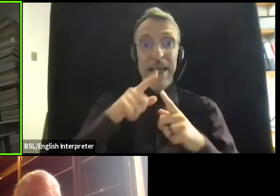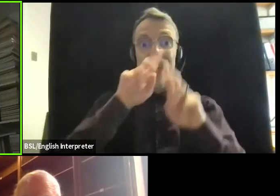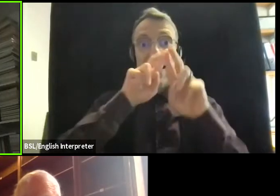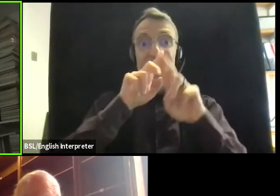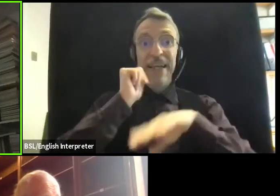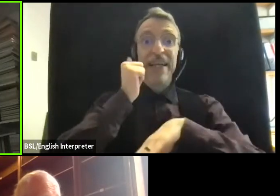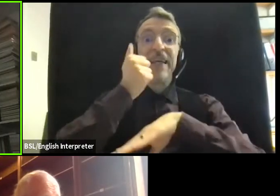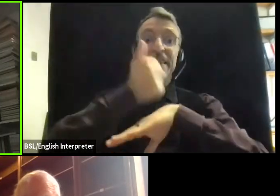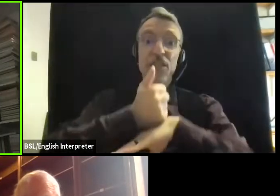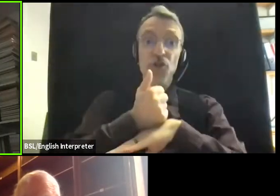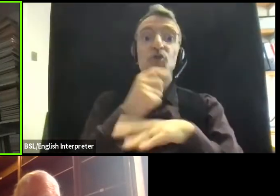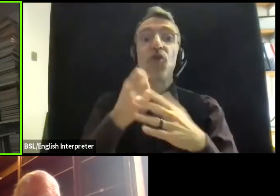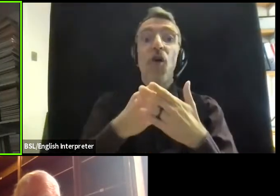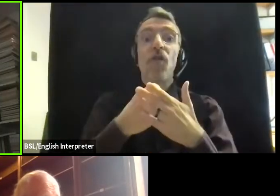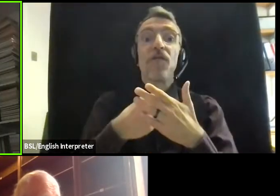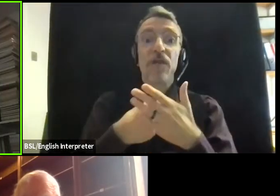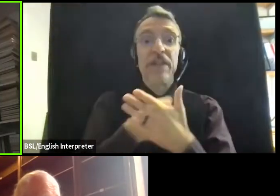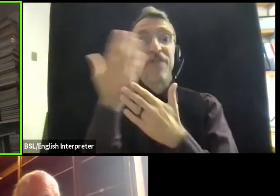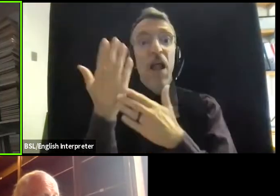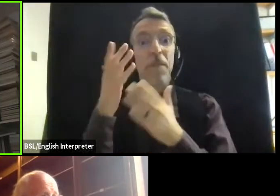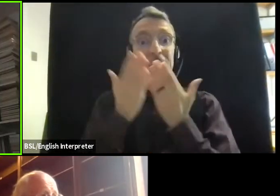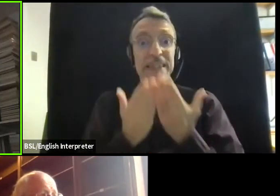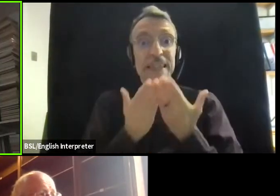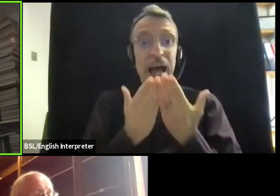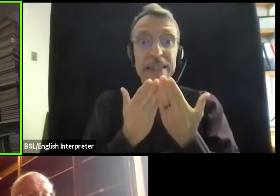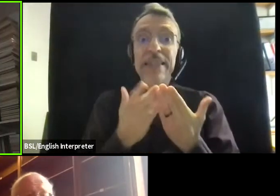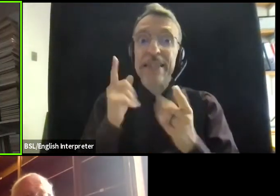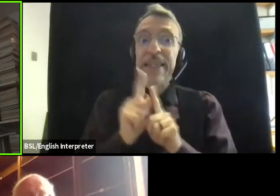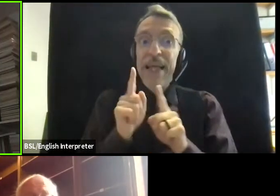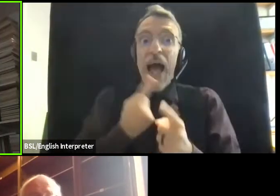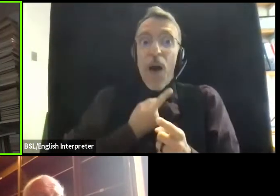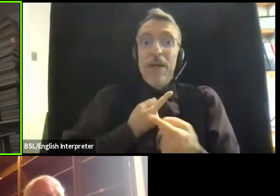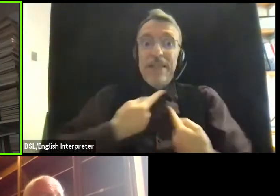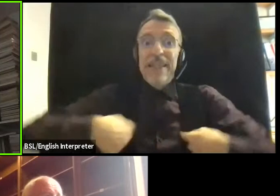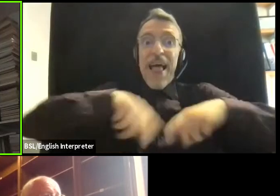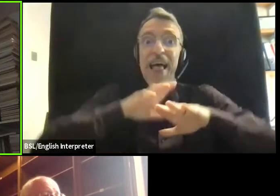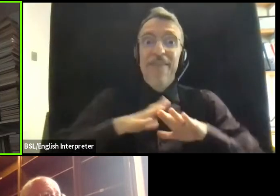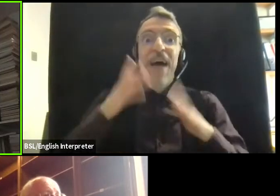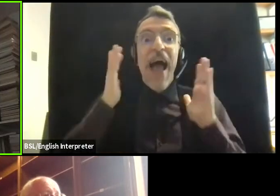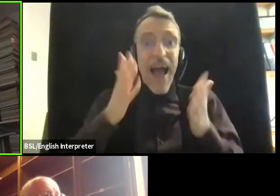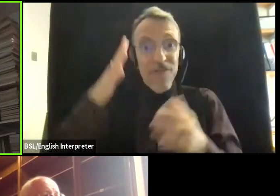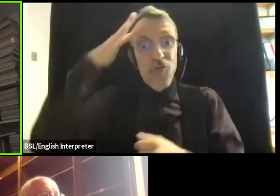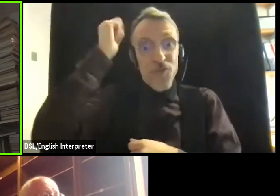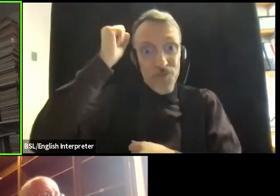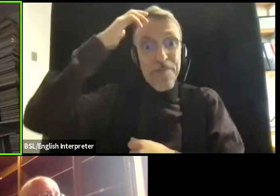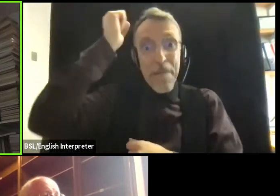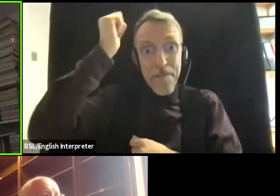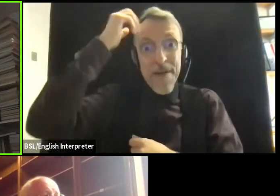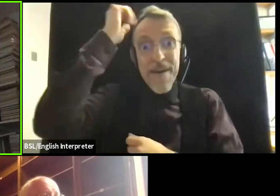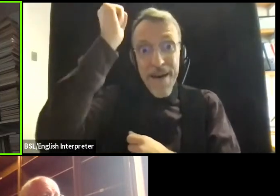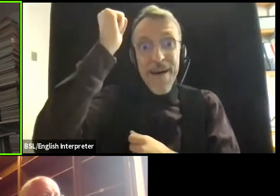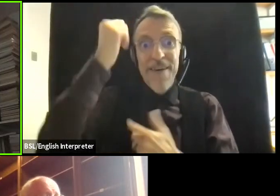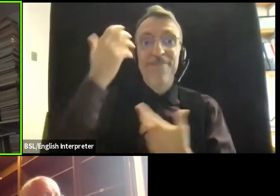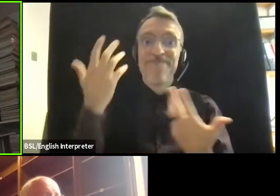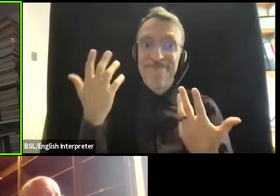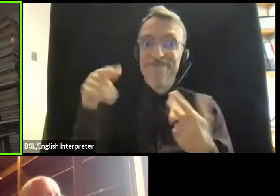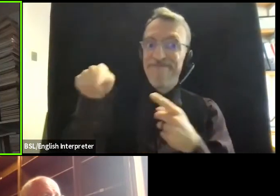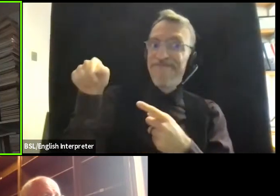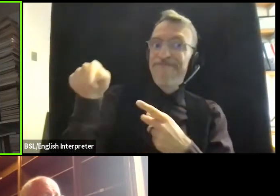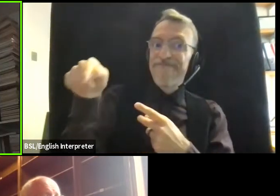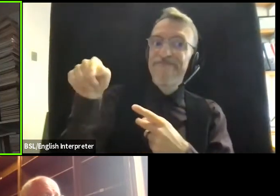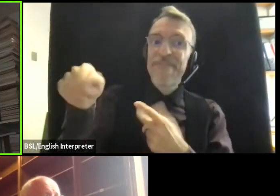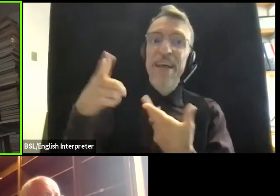at our own understanding of inclusivity, we need to be mindful of the extent to which, in